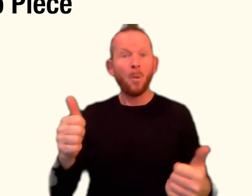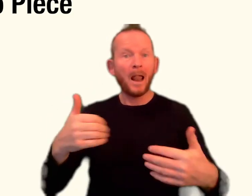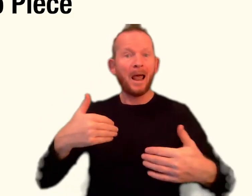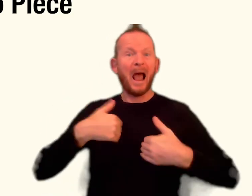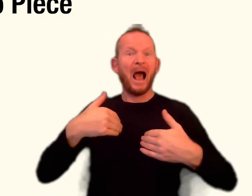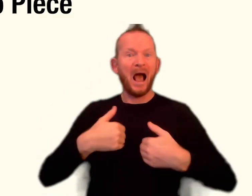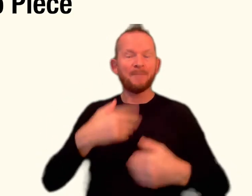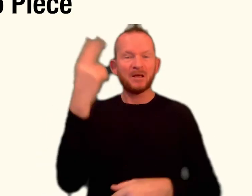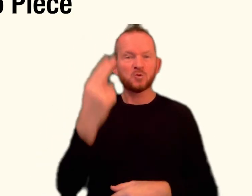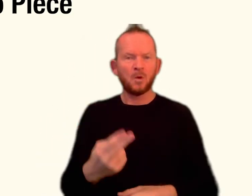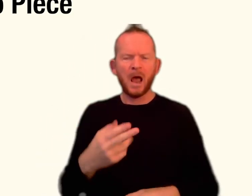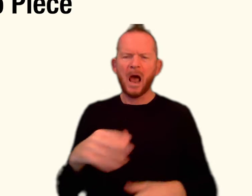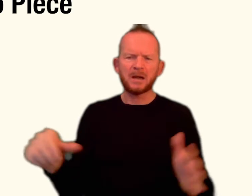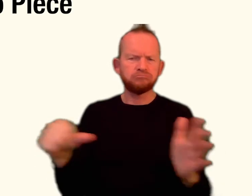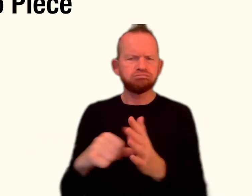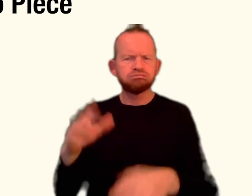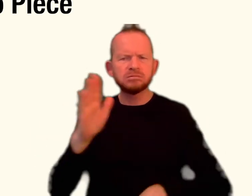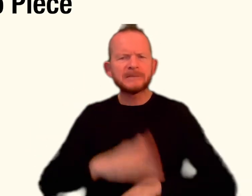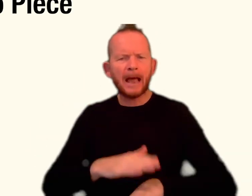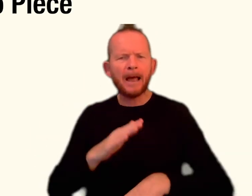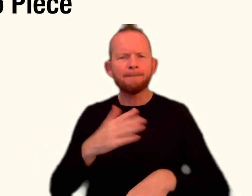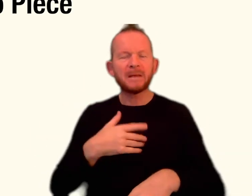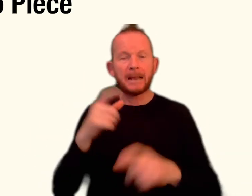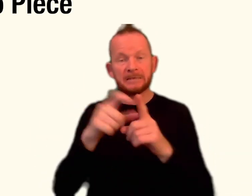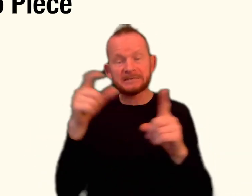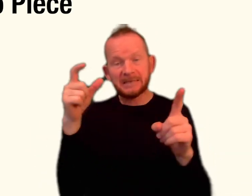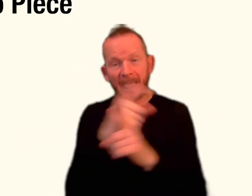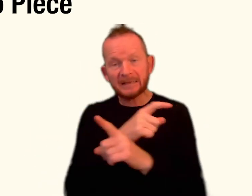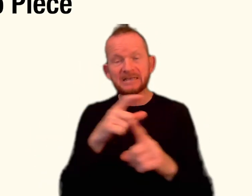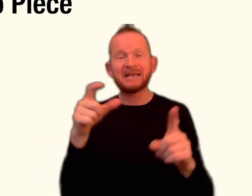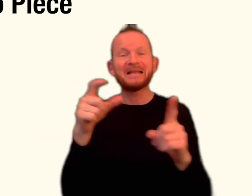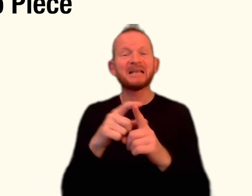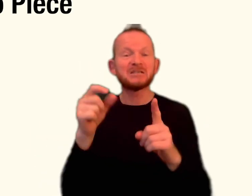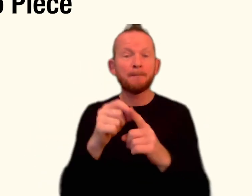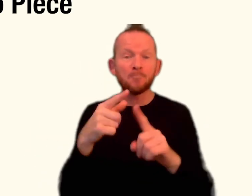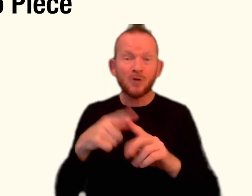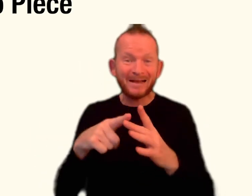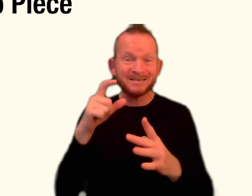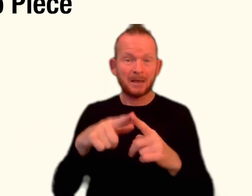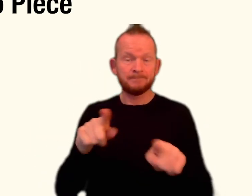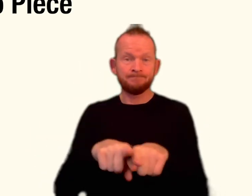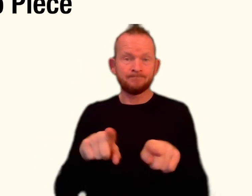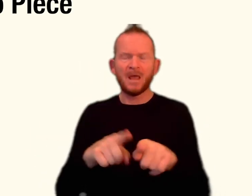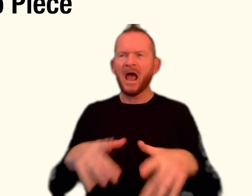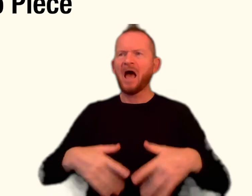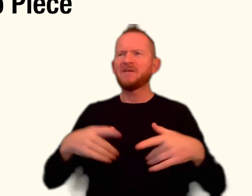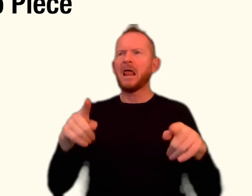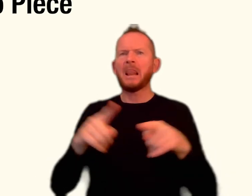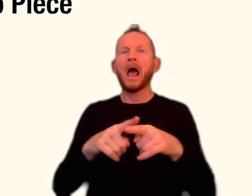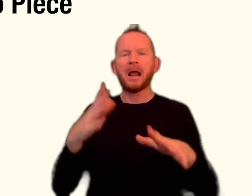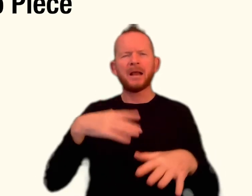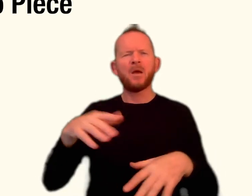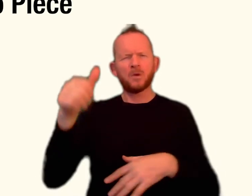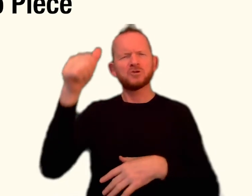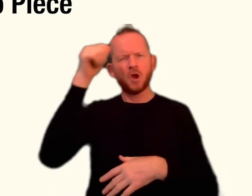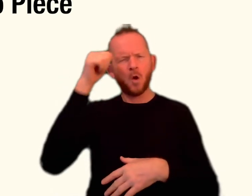school, I definitely had a hard time being dyslexic and dyspraxic. I feel like it was kind of known what it